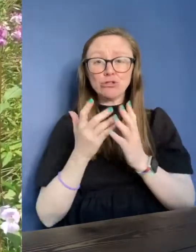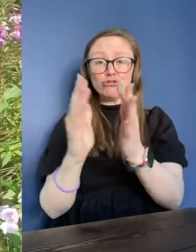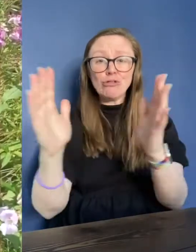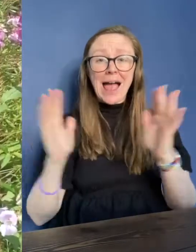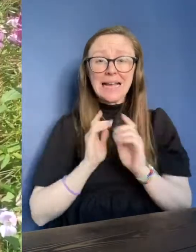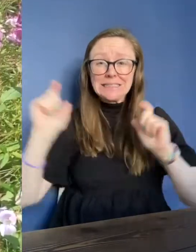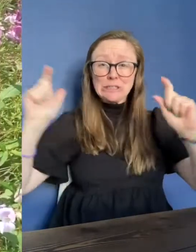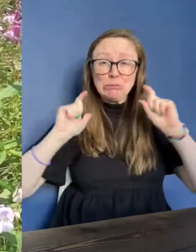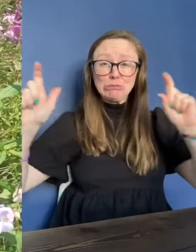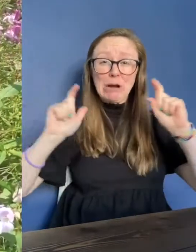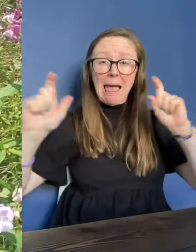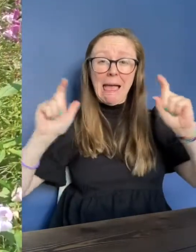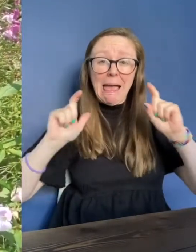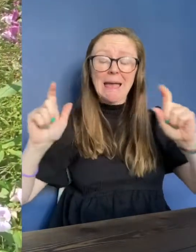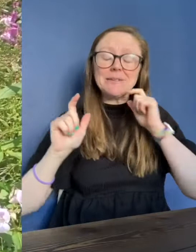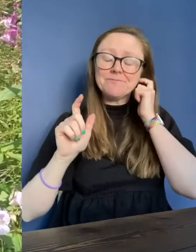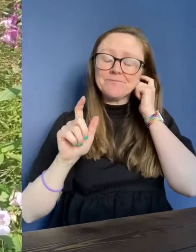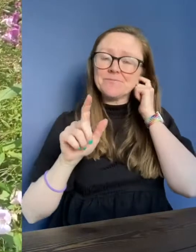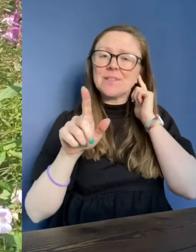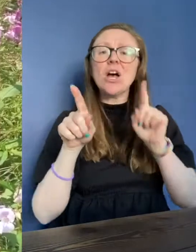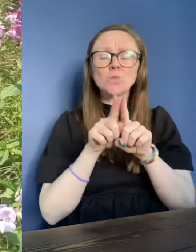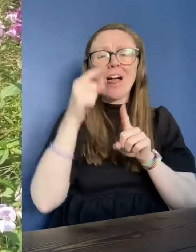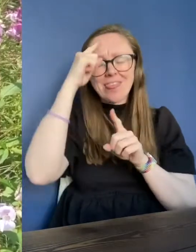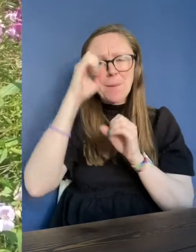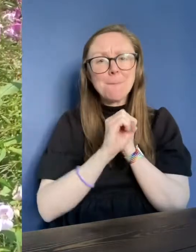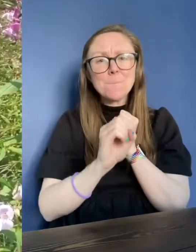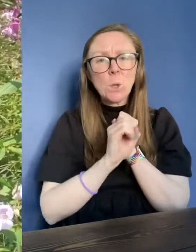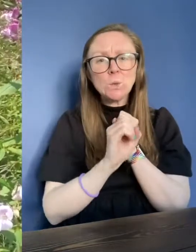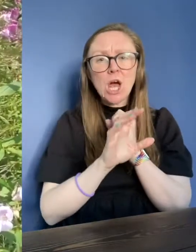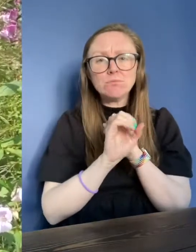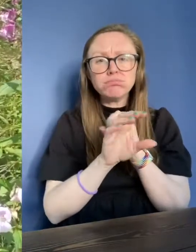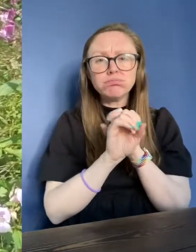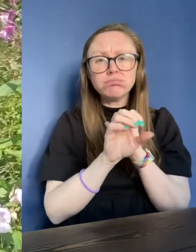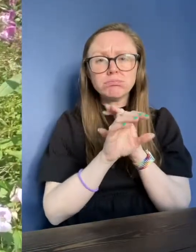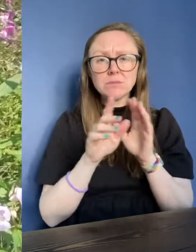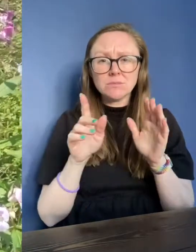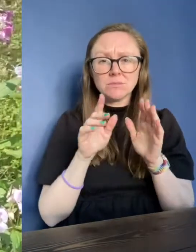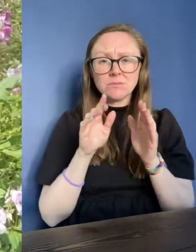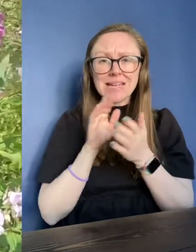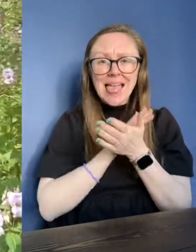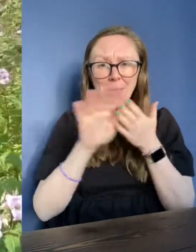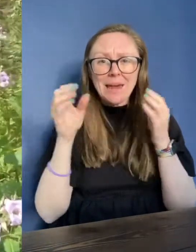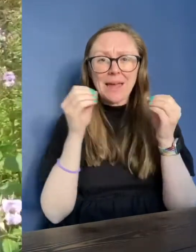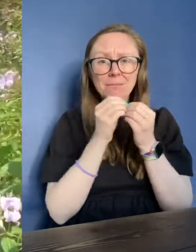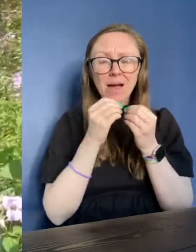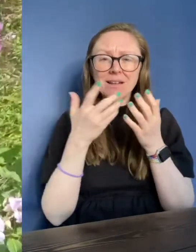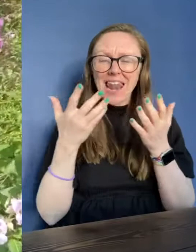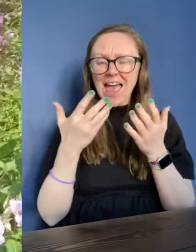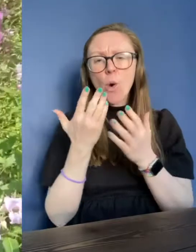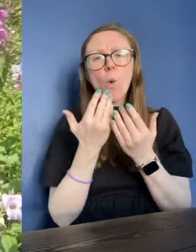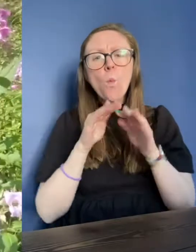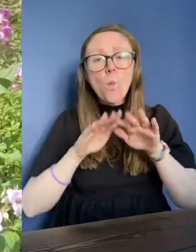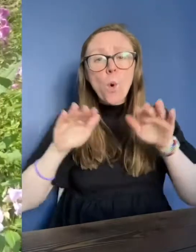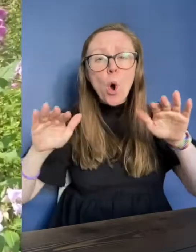And another thing to bear in mind is pollutants. So Himalayan balsam grows along waterways